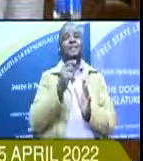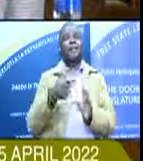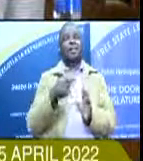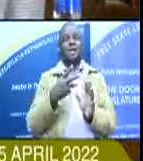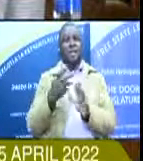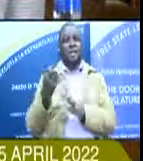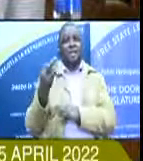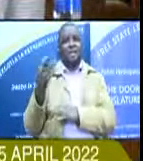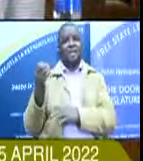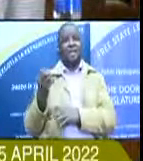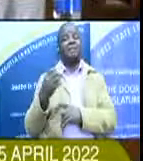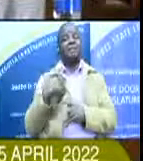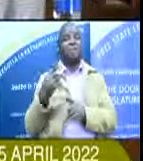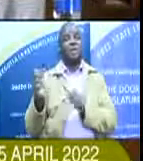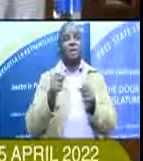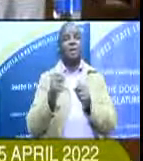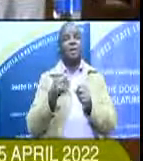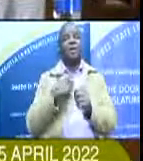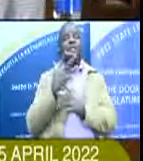16,933 filled and